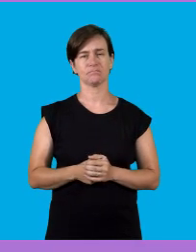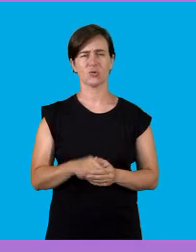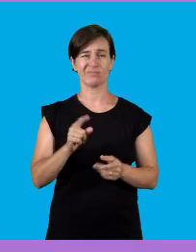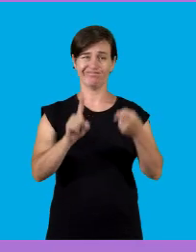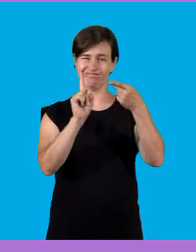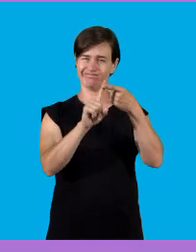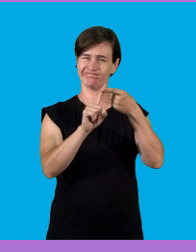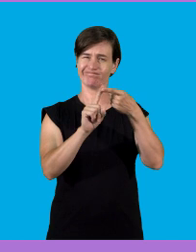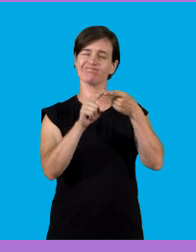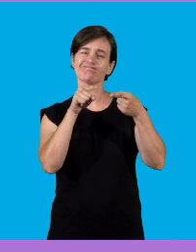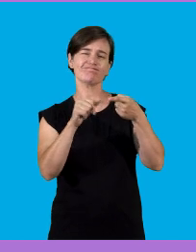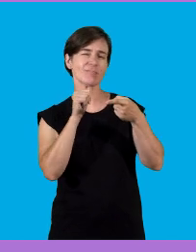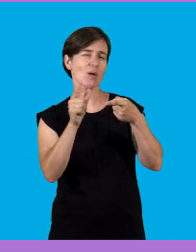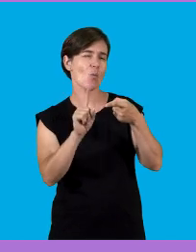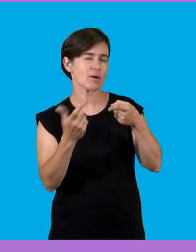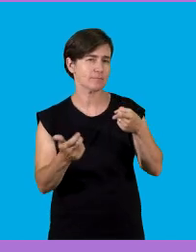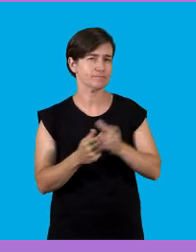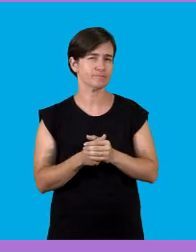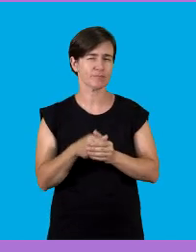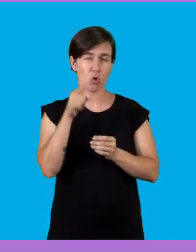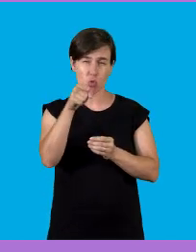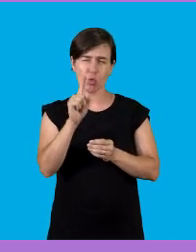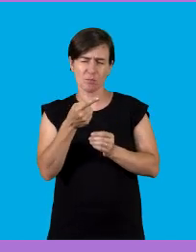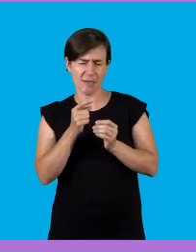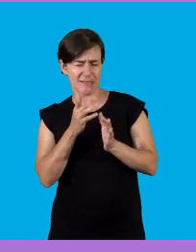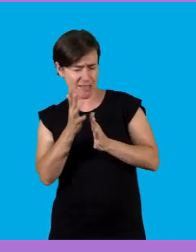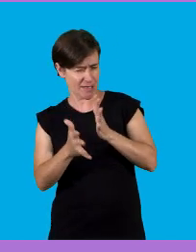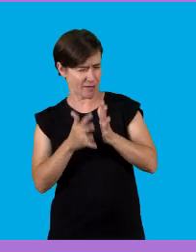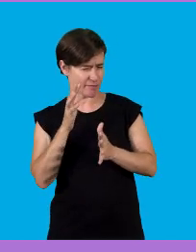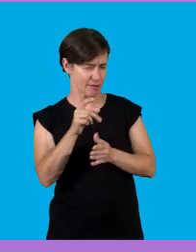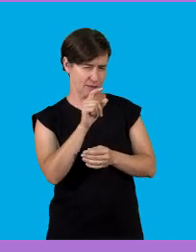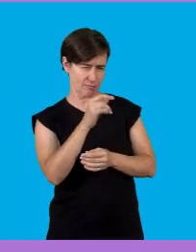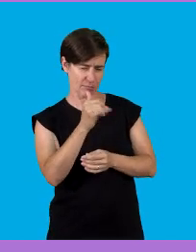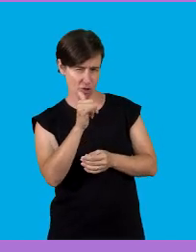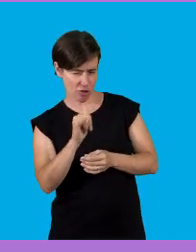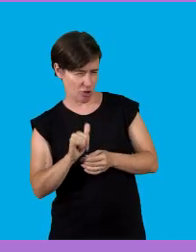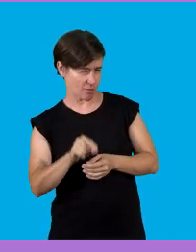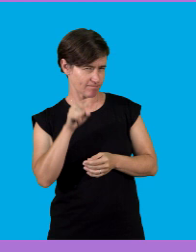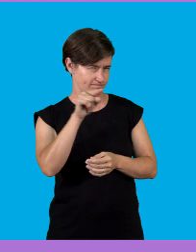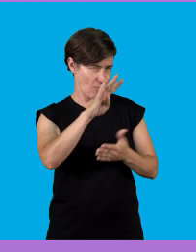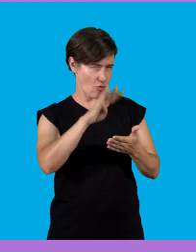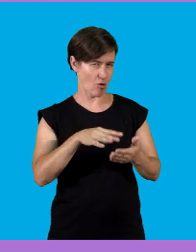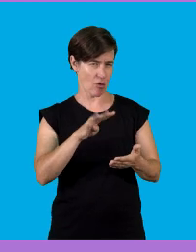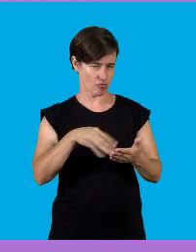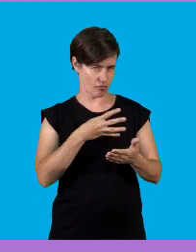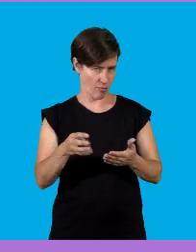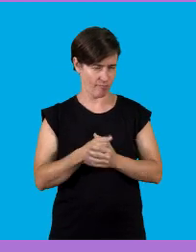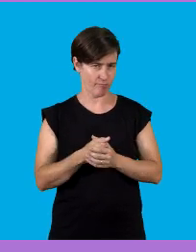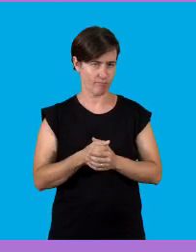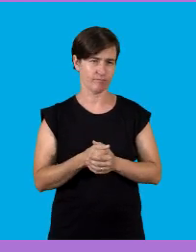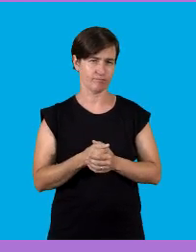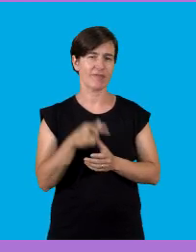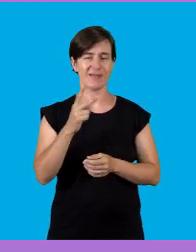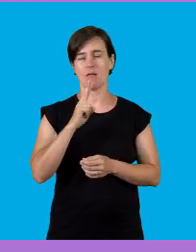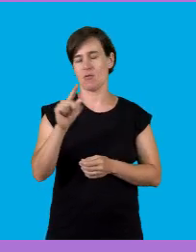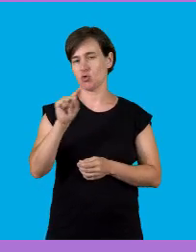here, it indicates that we should carefully study the conversion graph alongside, right? To answer the